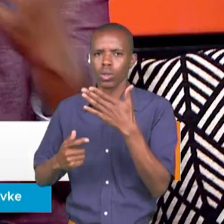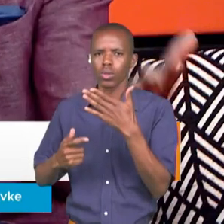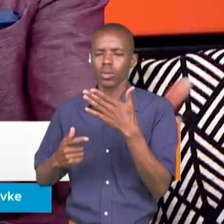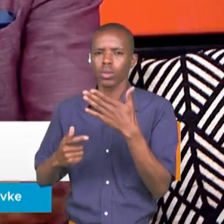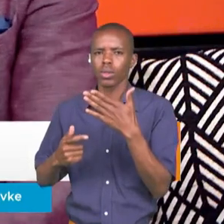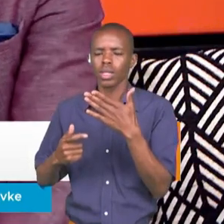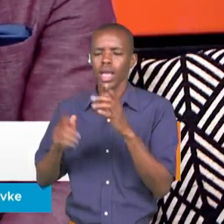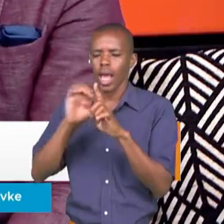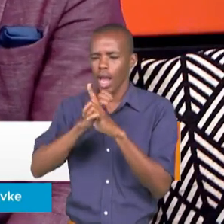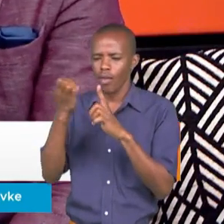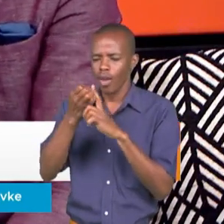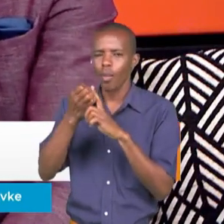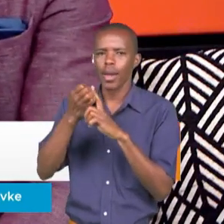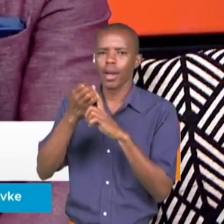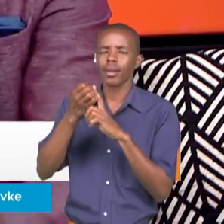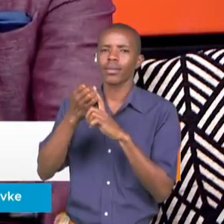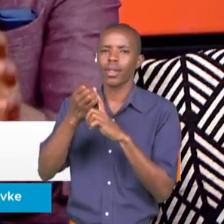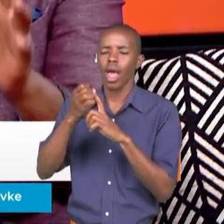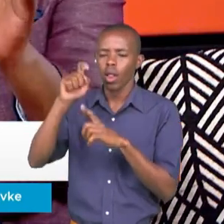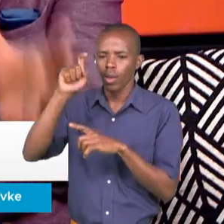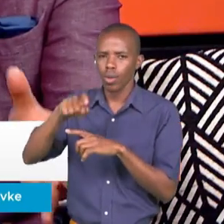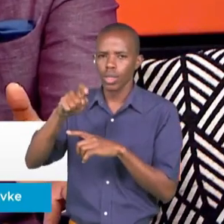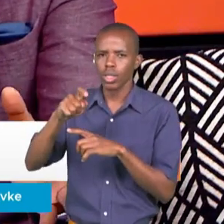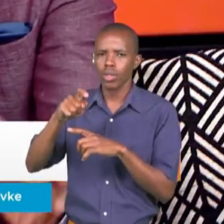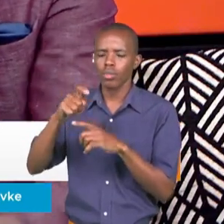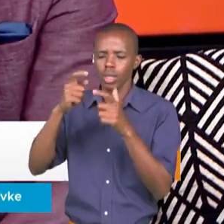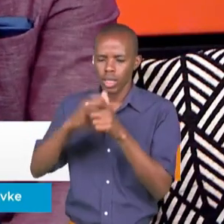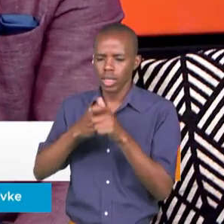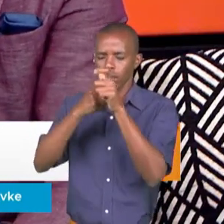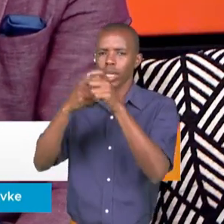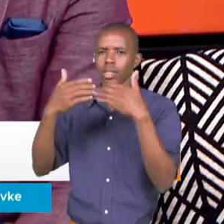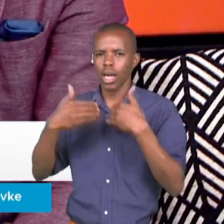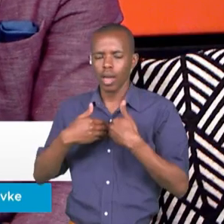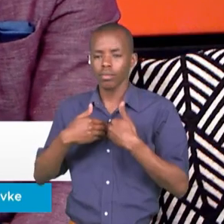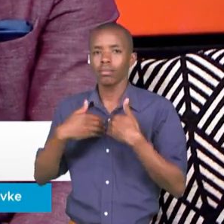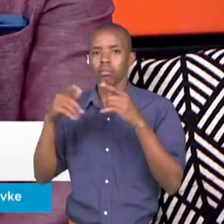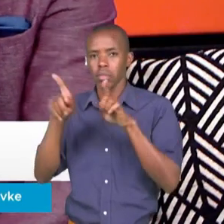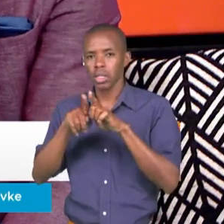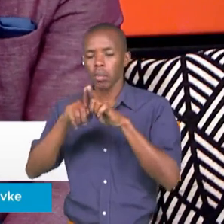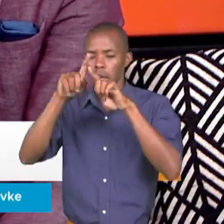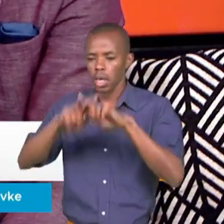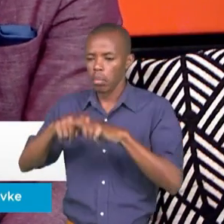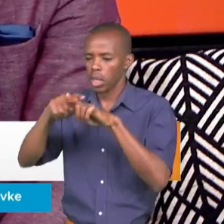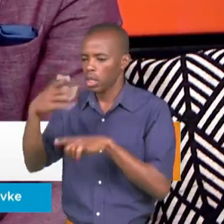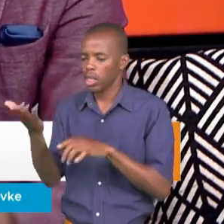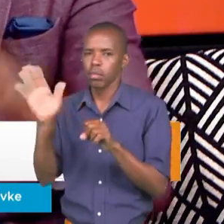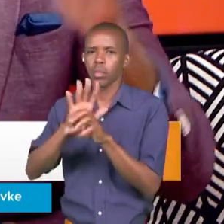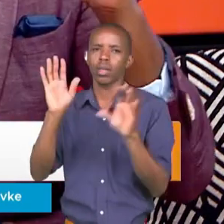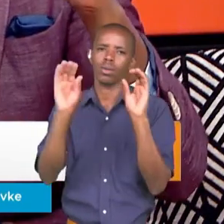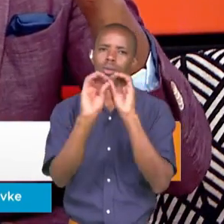of your environment. Of course, you need to be talented also because we don't really depend on so many things. We depend